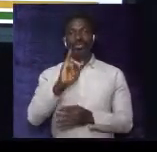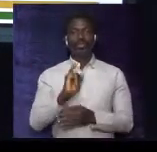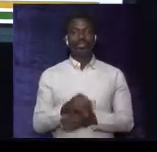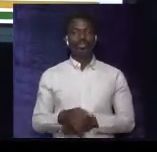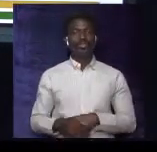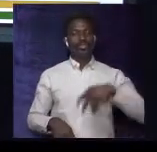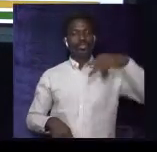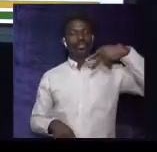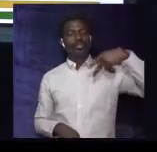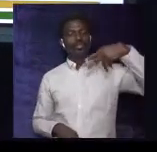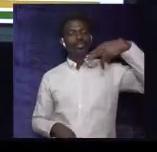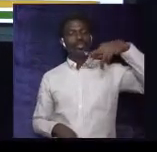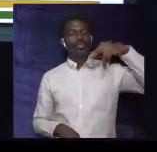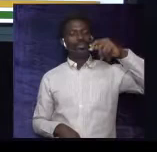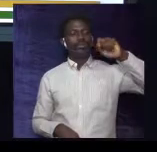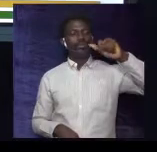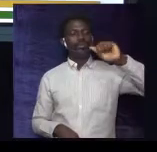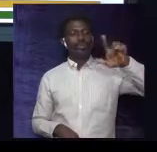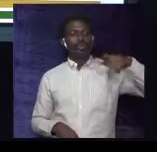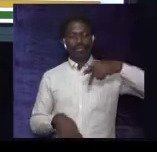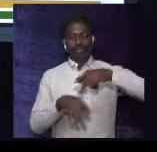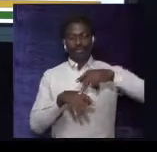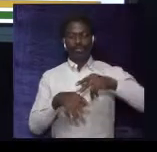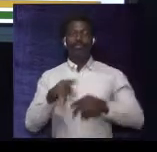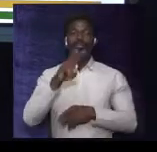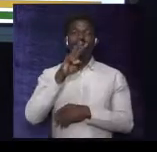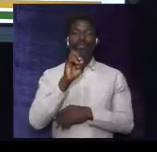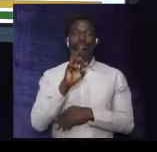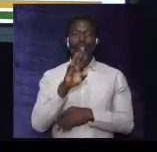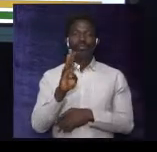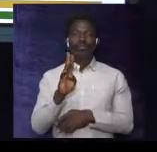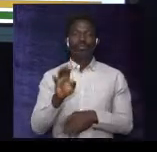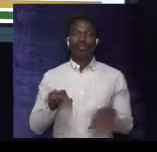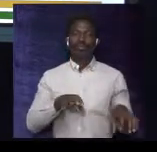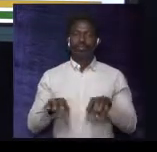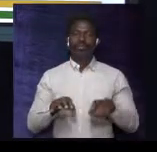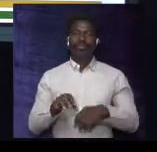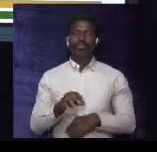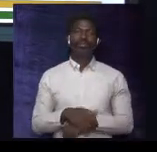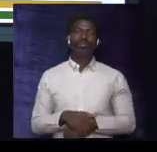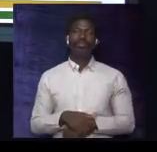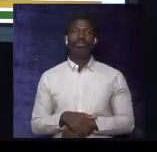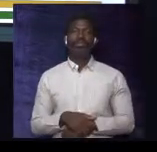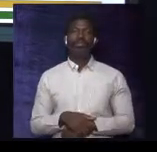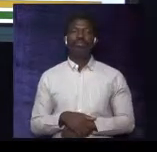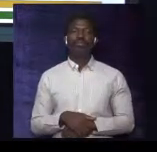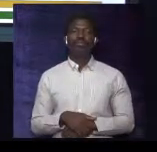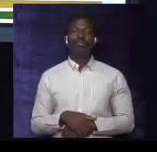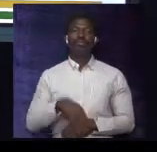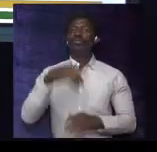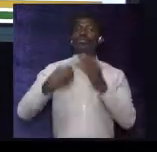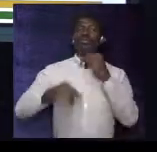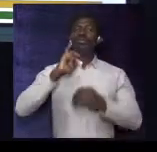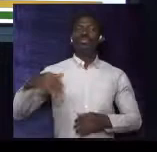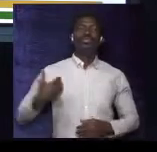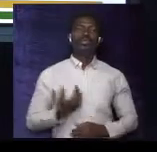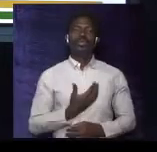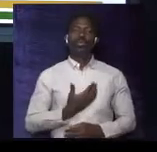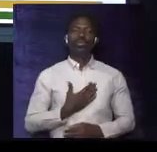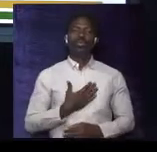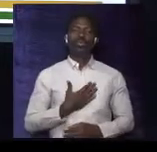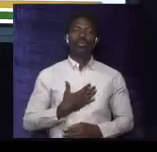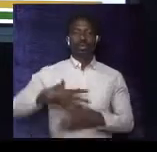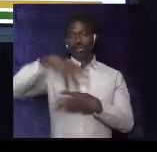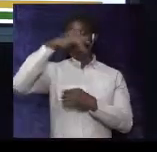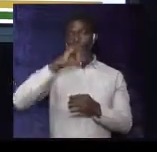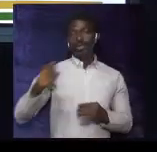that is phrasal verbs. I repeat, phrasal verbs. What is our